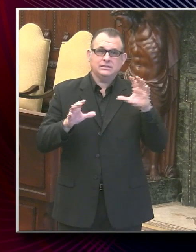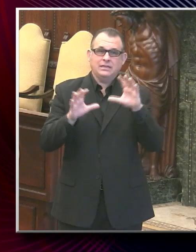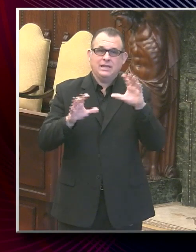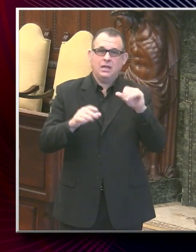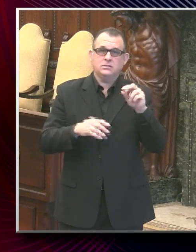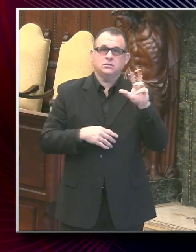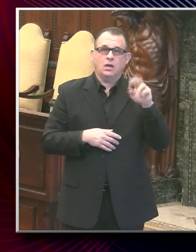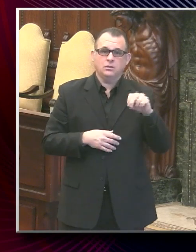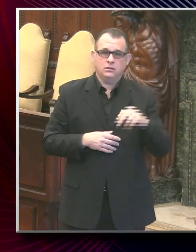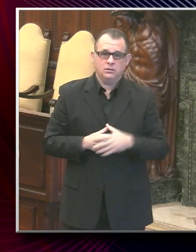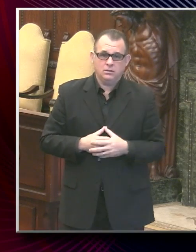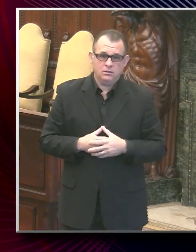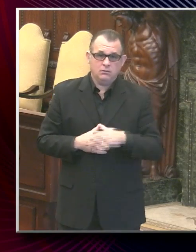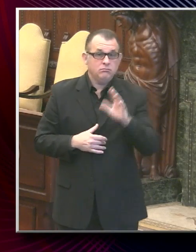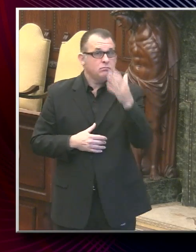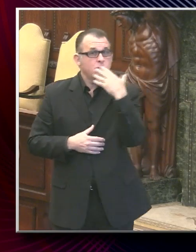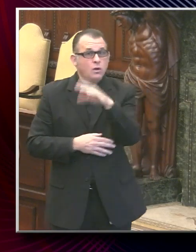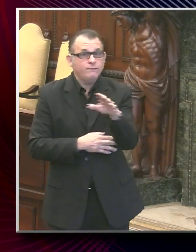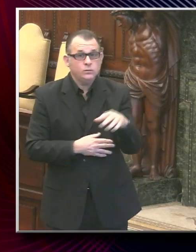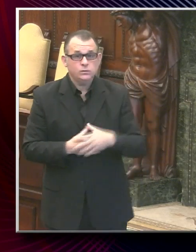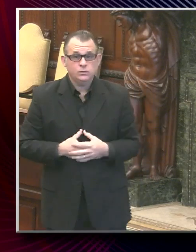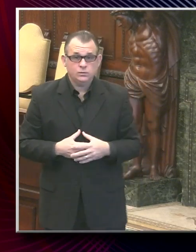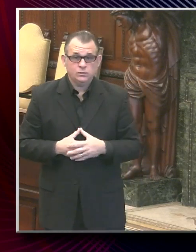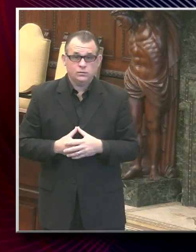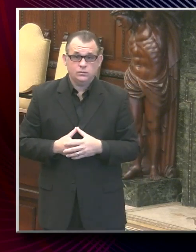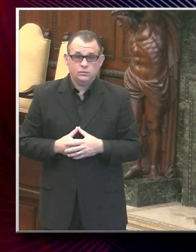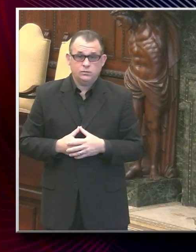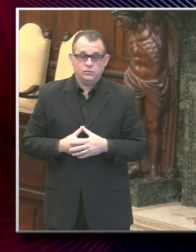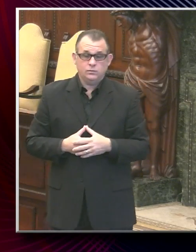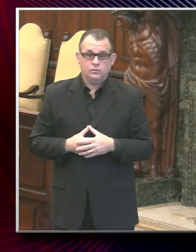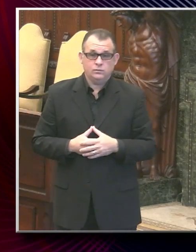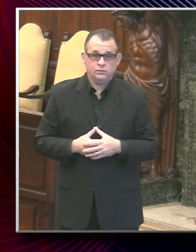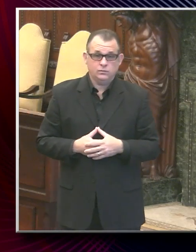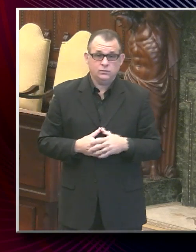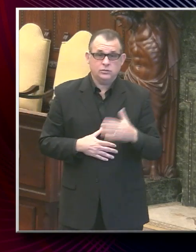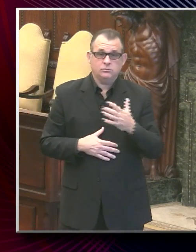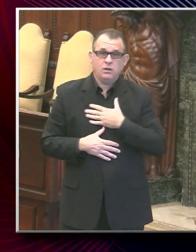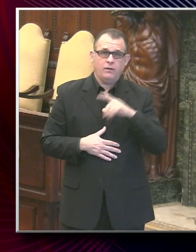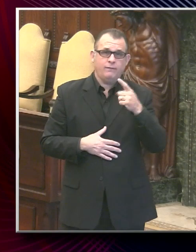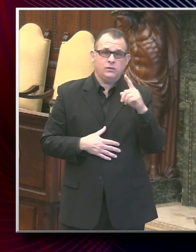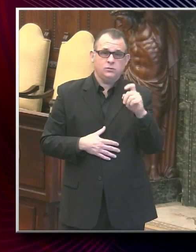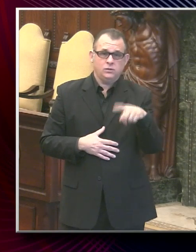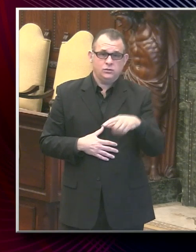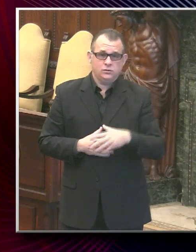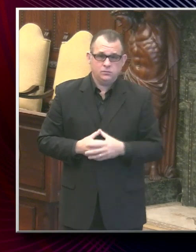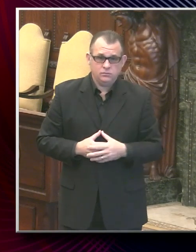Good afternoon, everyone. I guess my first question is,